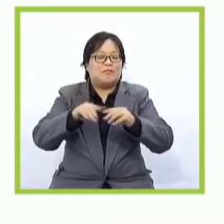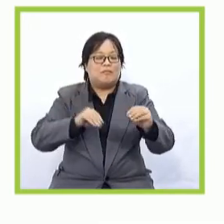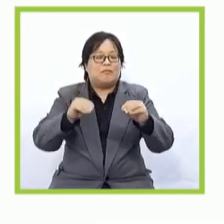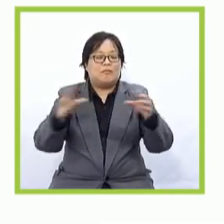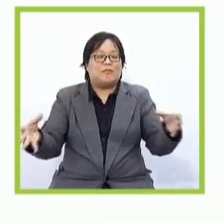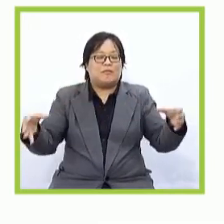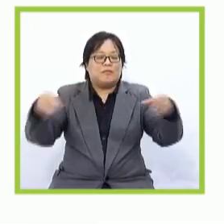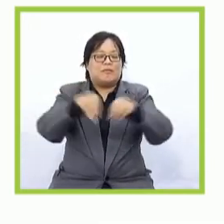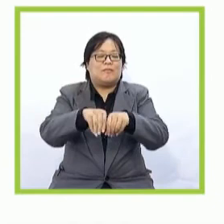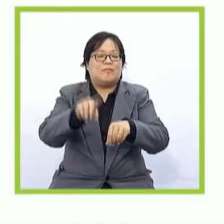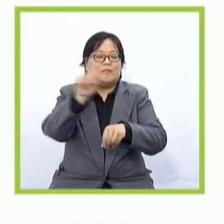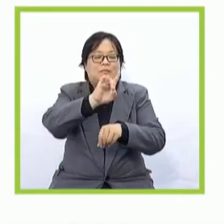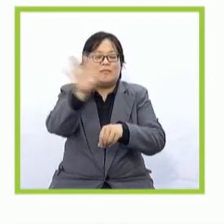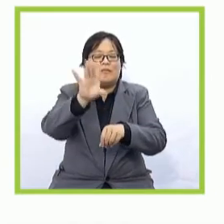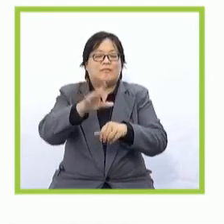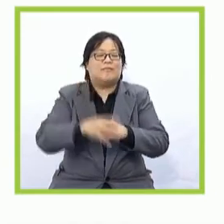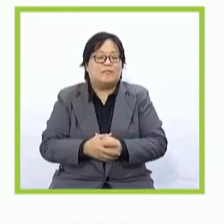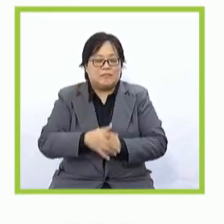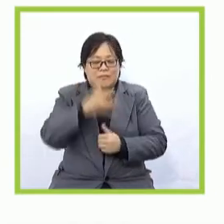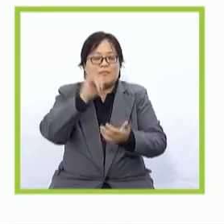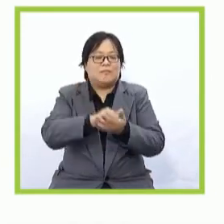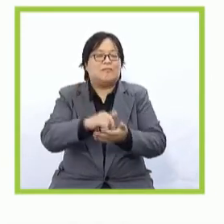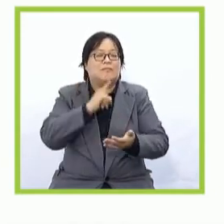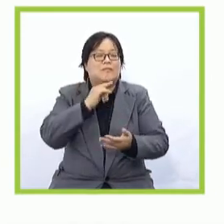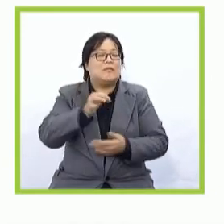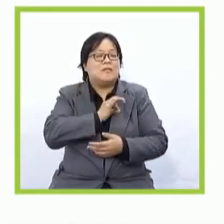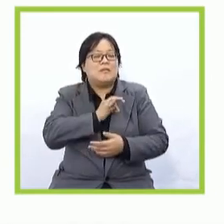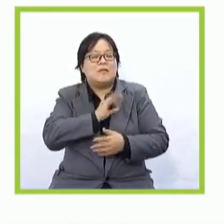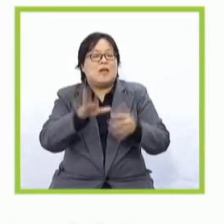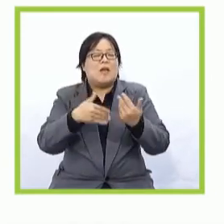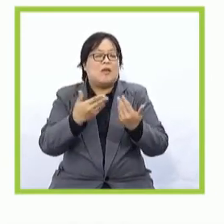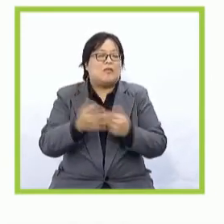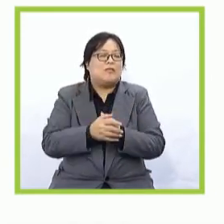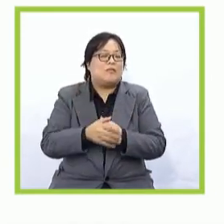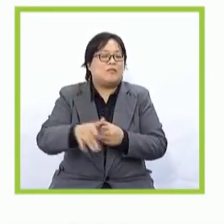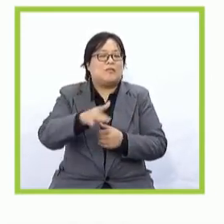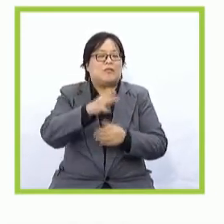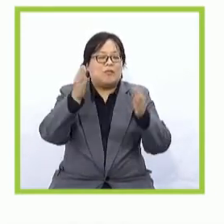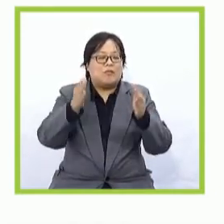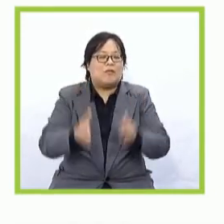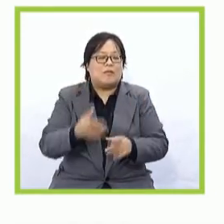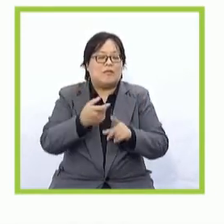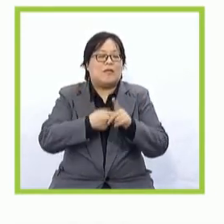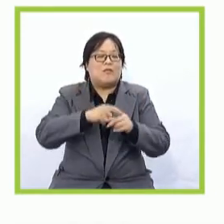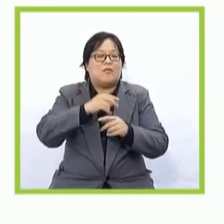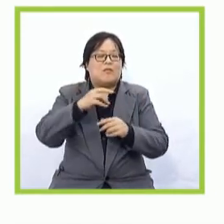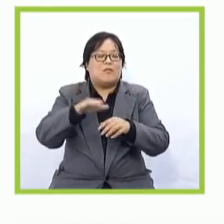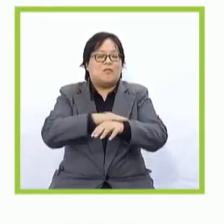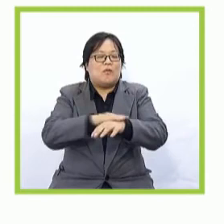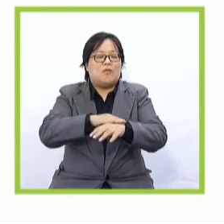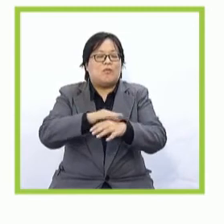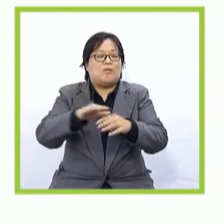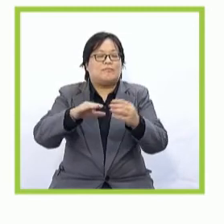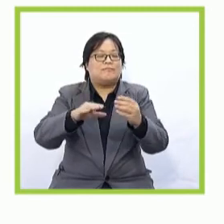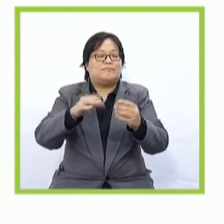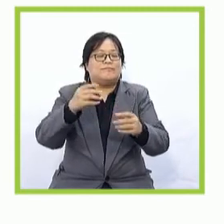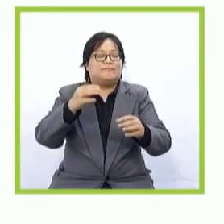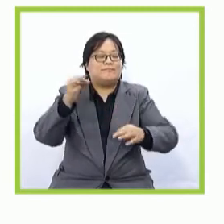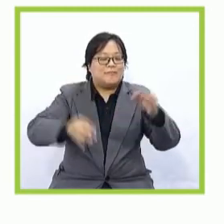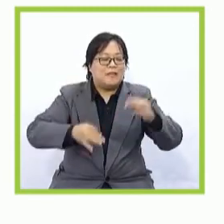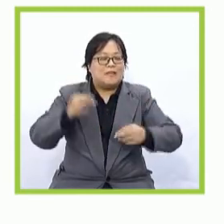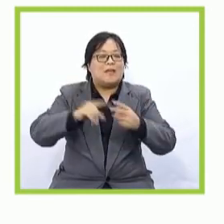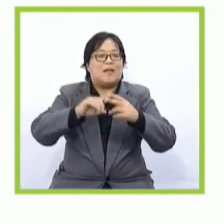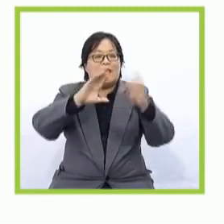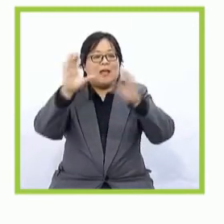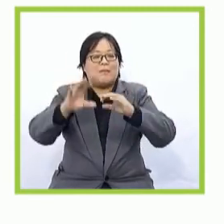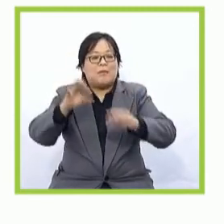This is why it's so exciting to see, for example, how folks that come from racial justice, from climate justice, from